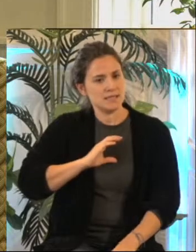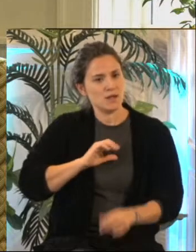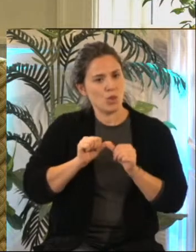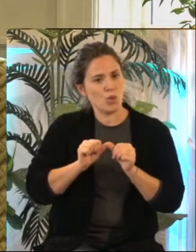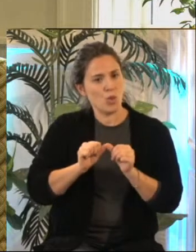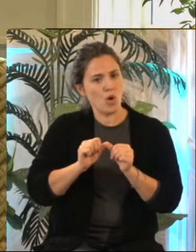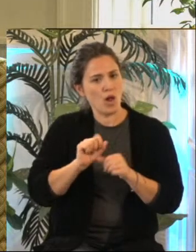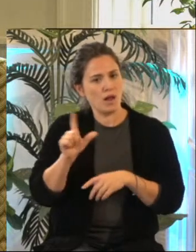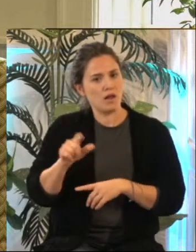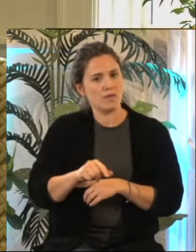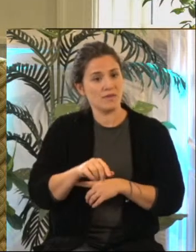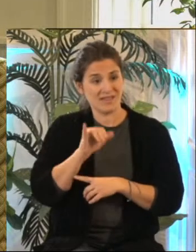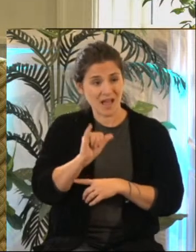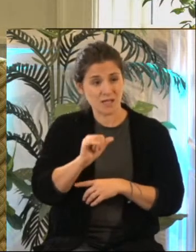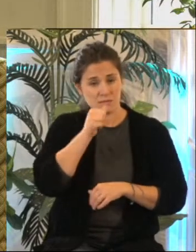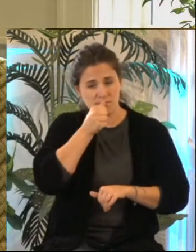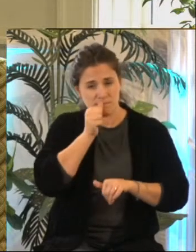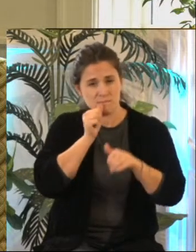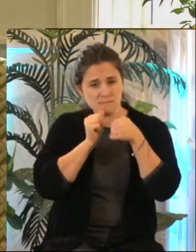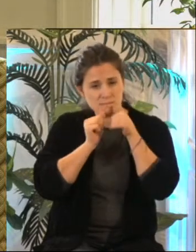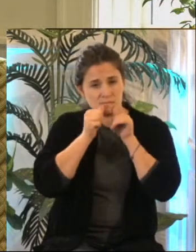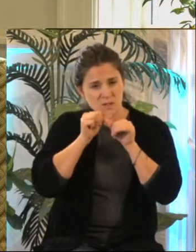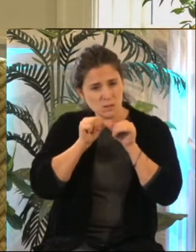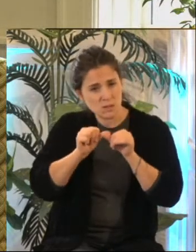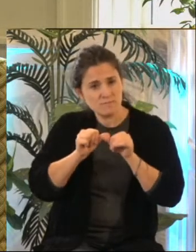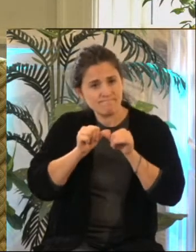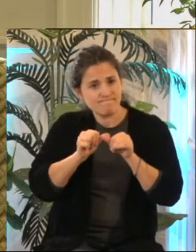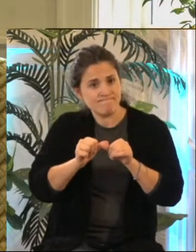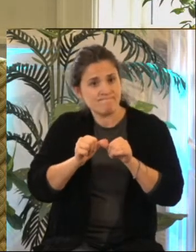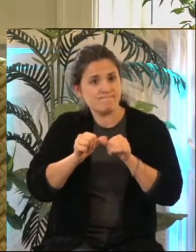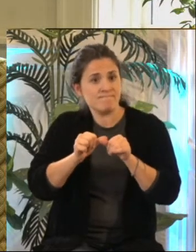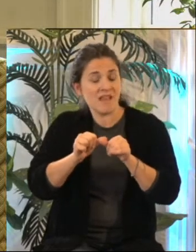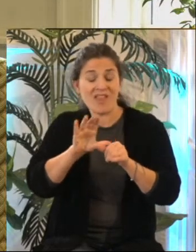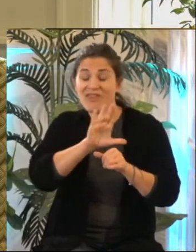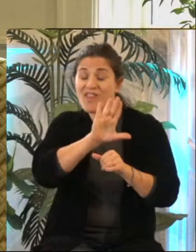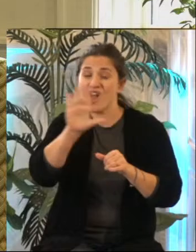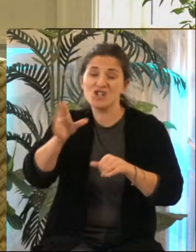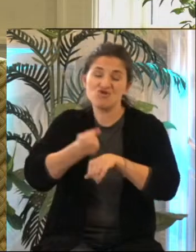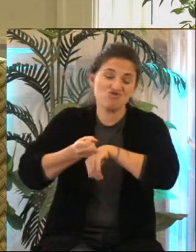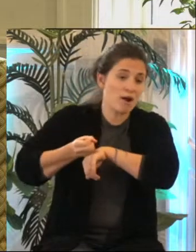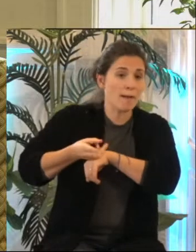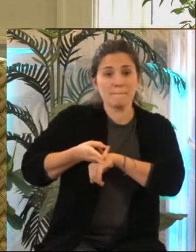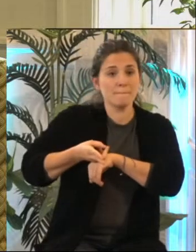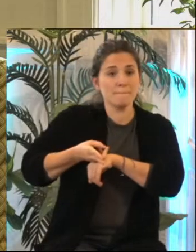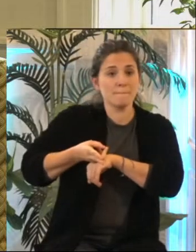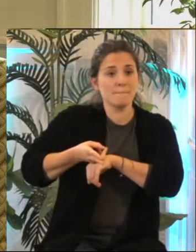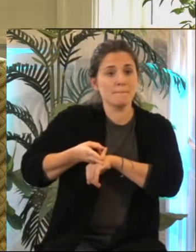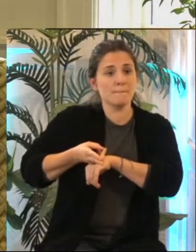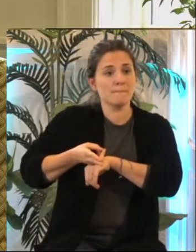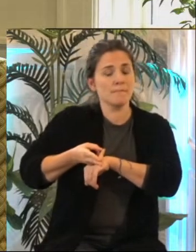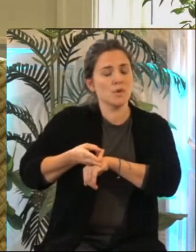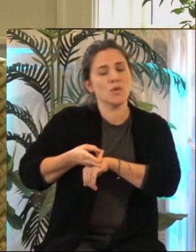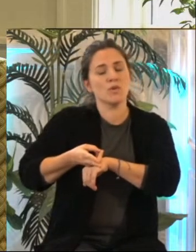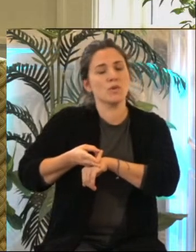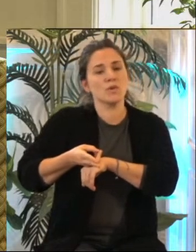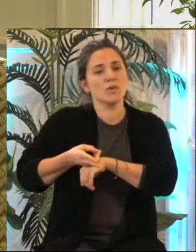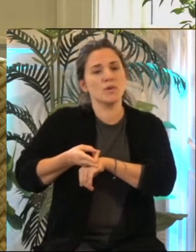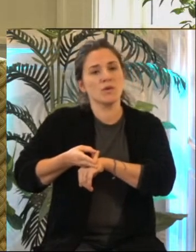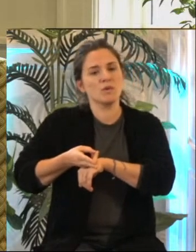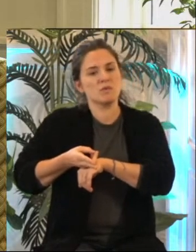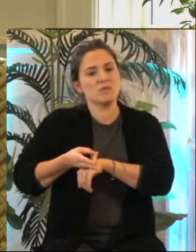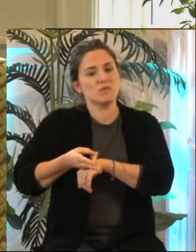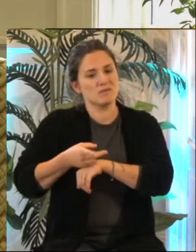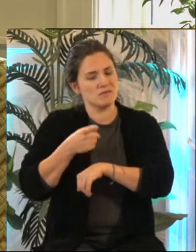from unending struggle and their epic triumphs come in no small part from